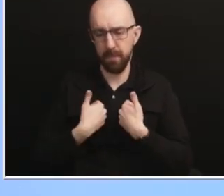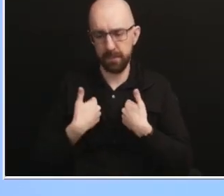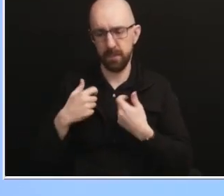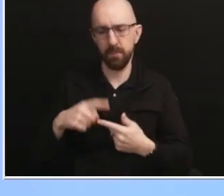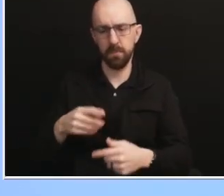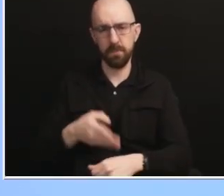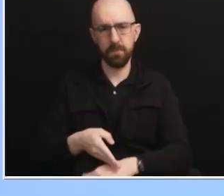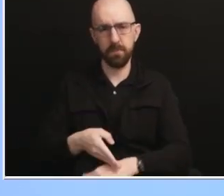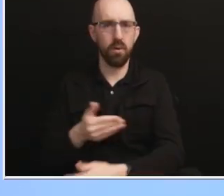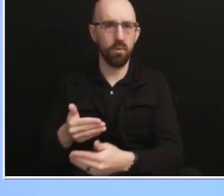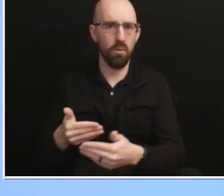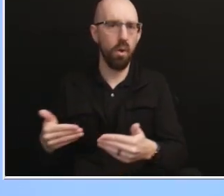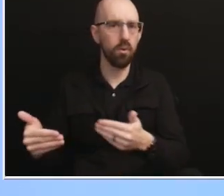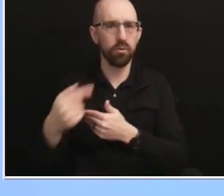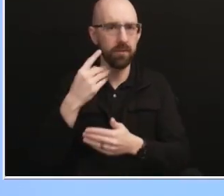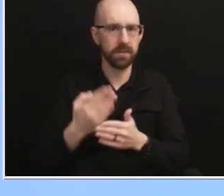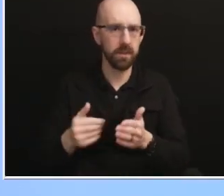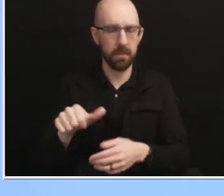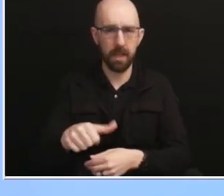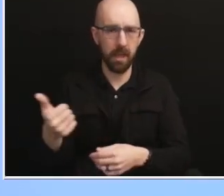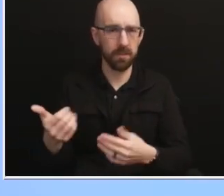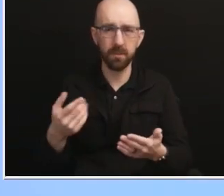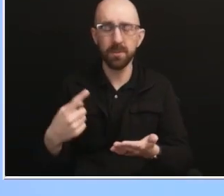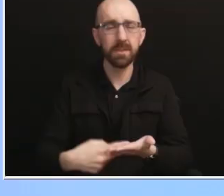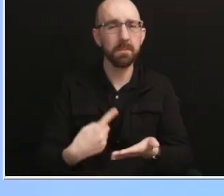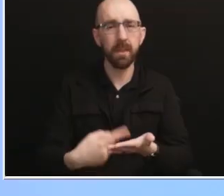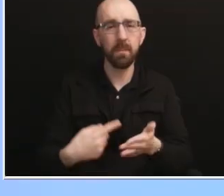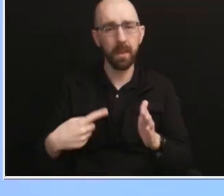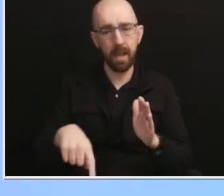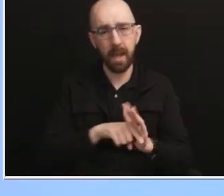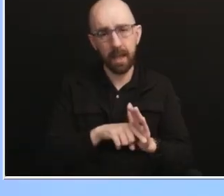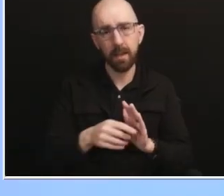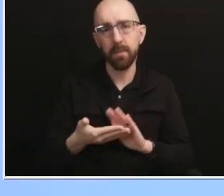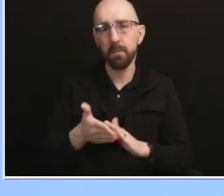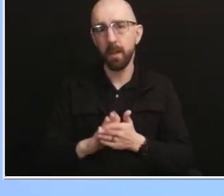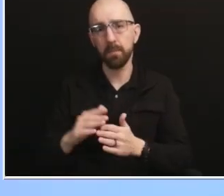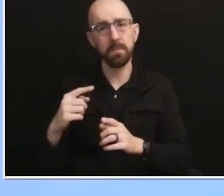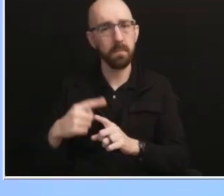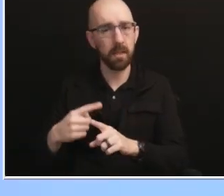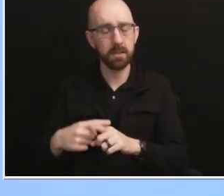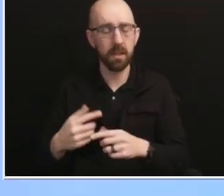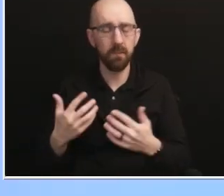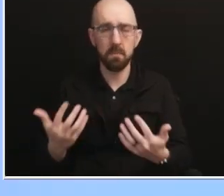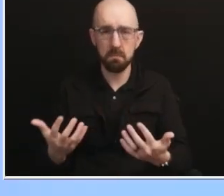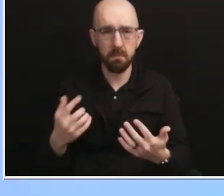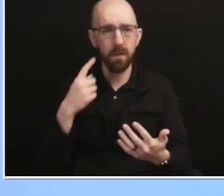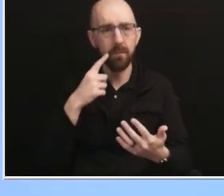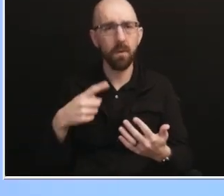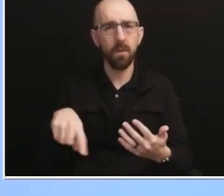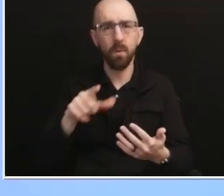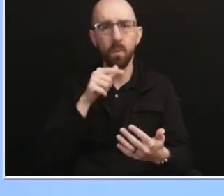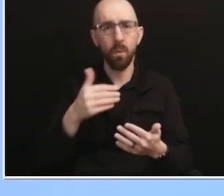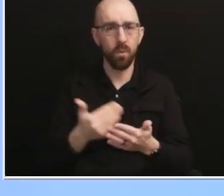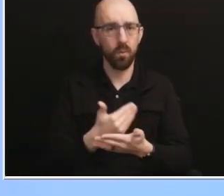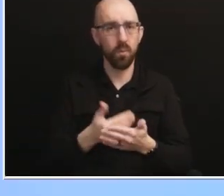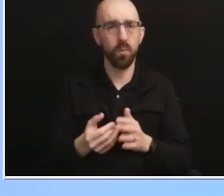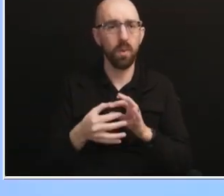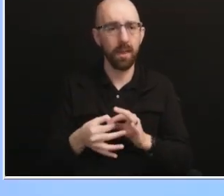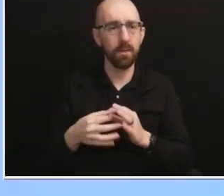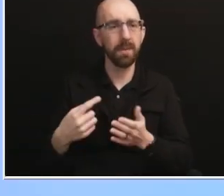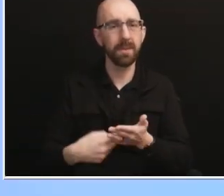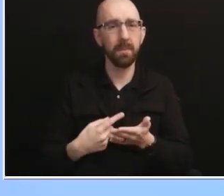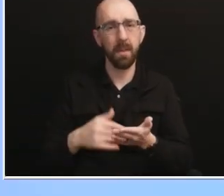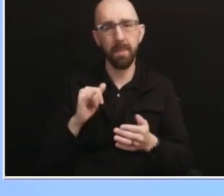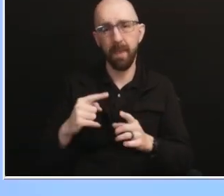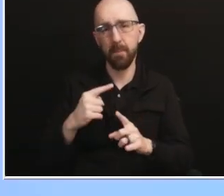for someone else. So sometimes what's a negative actually turns out to be a positive. And for those of you that are in new relationships, sometimes that positive might